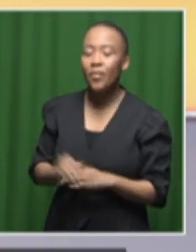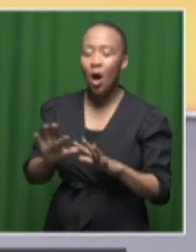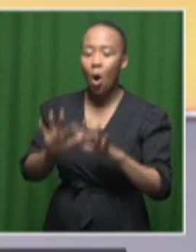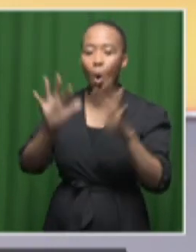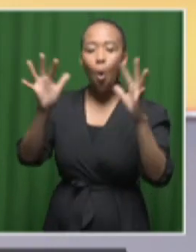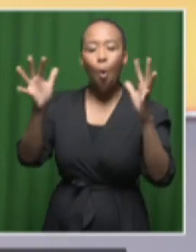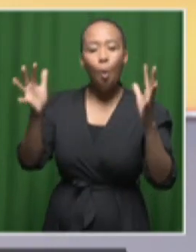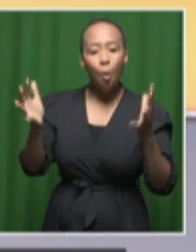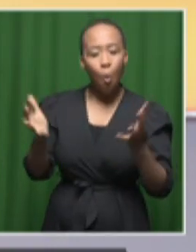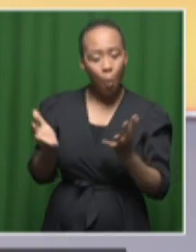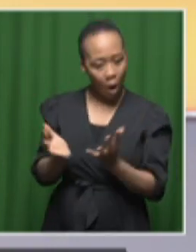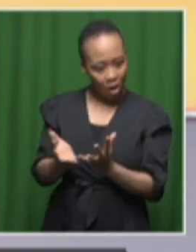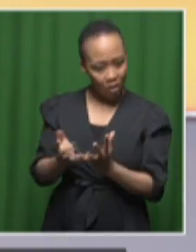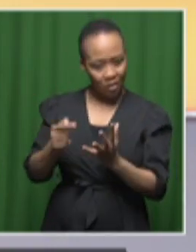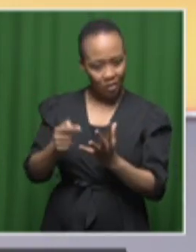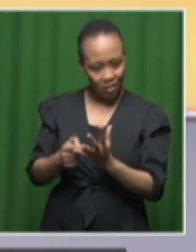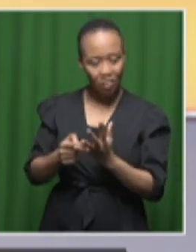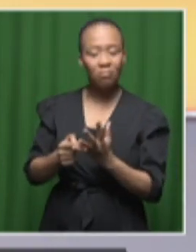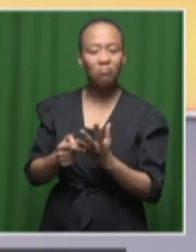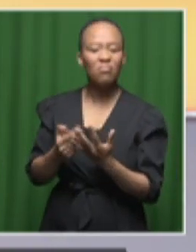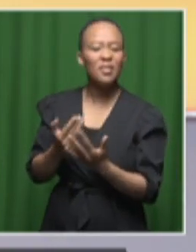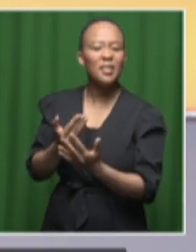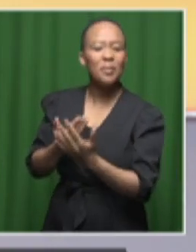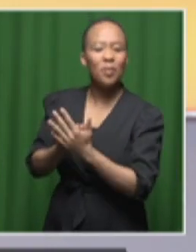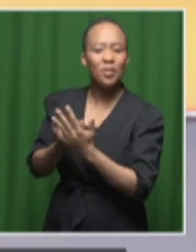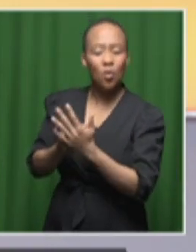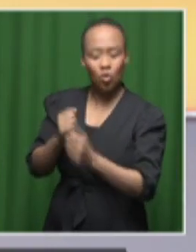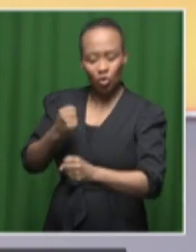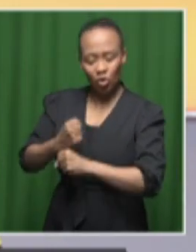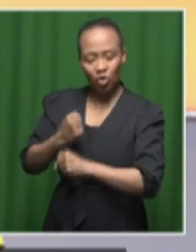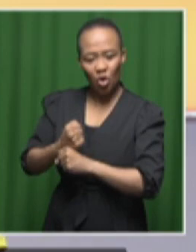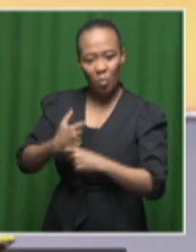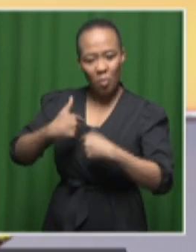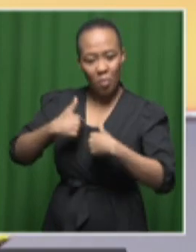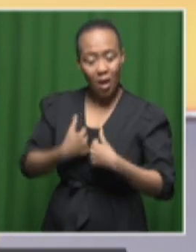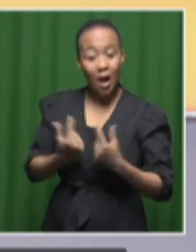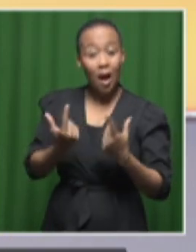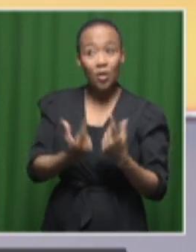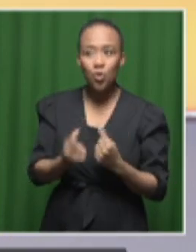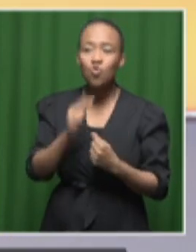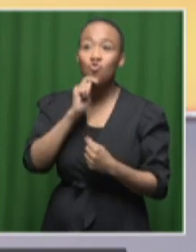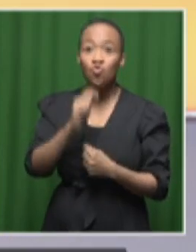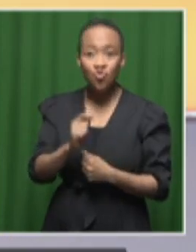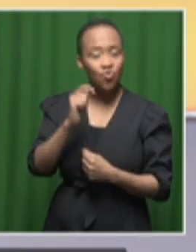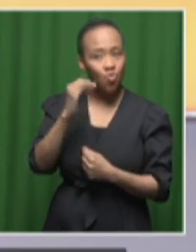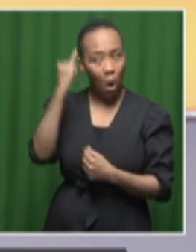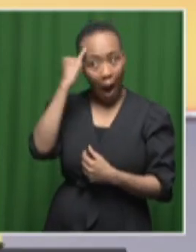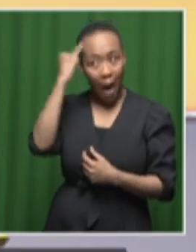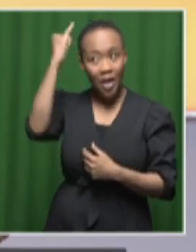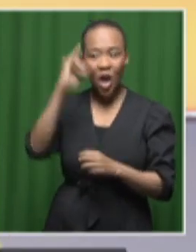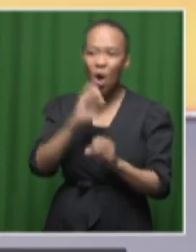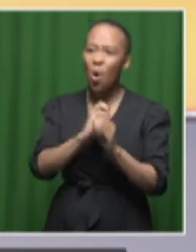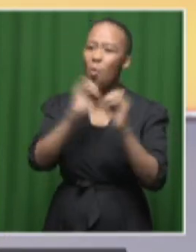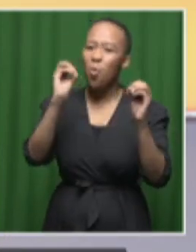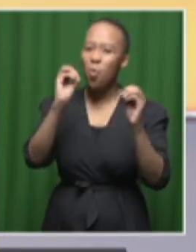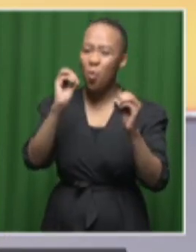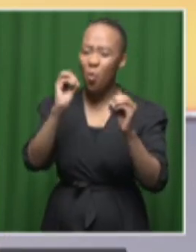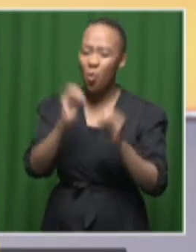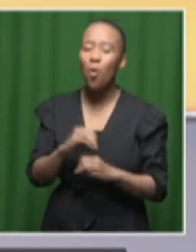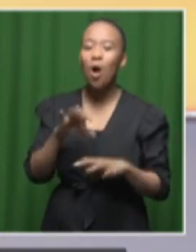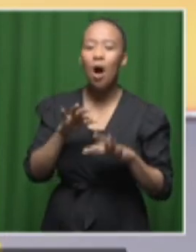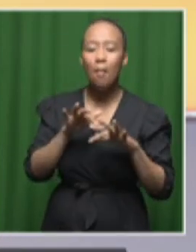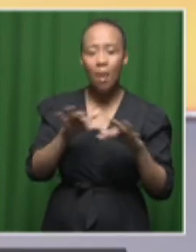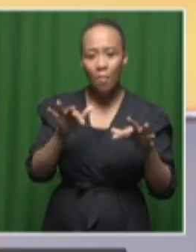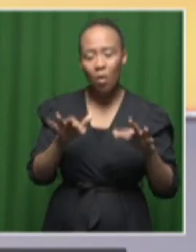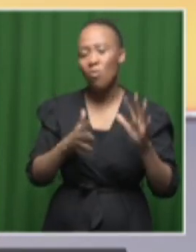world for them and what is possible. I mean, even the job that I do as a strategist, I had no idea what a strategist was when I was in school and when I was in